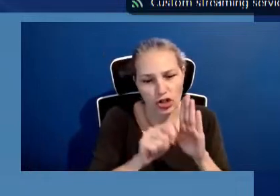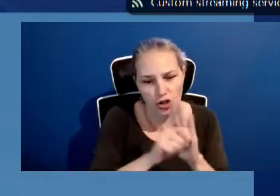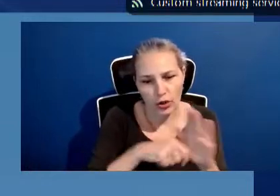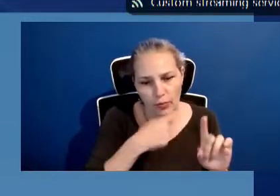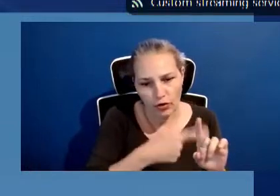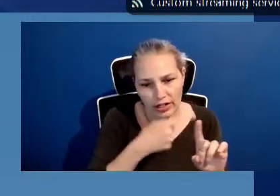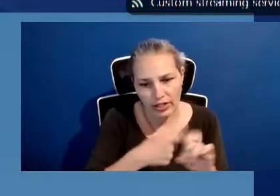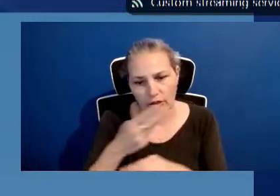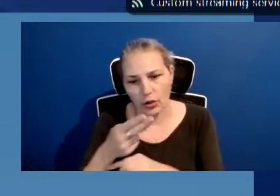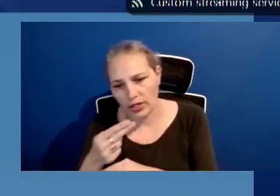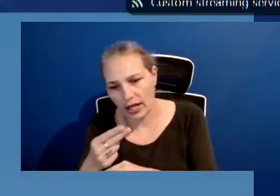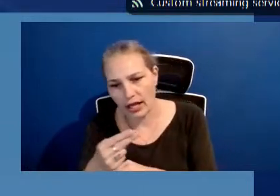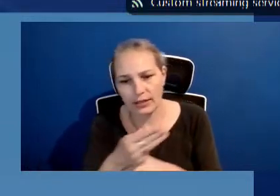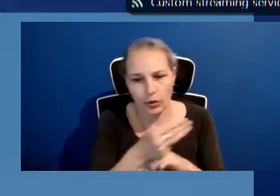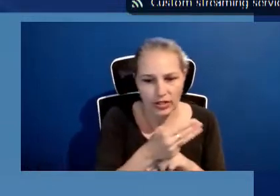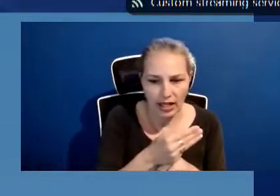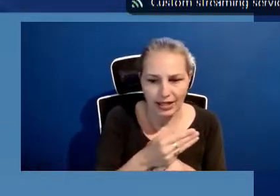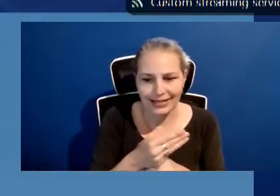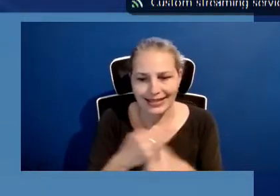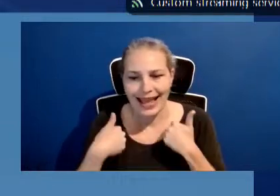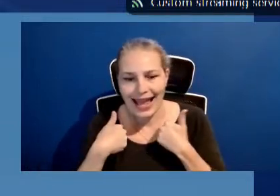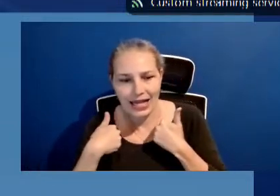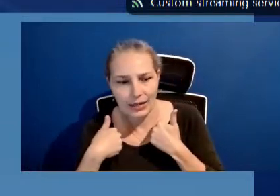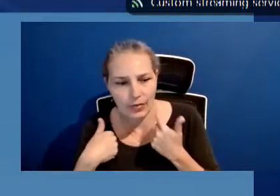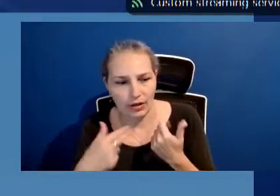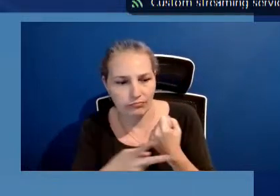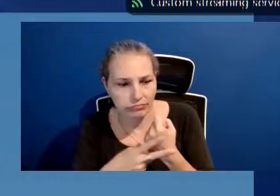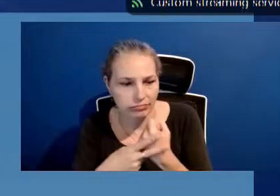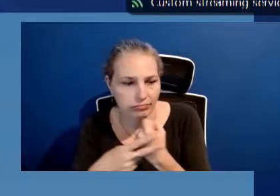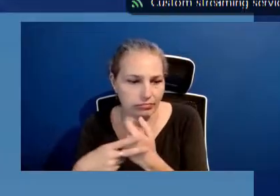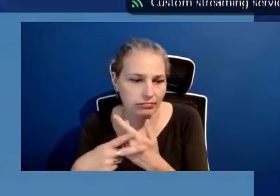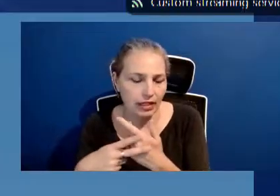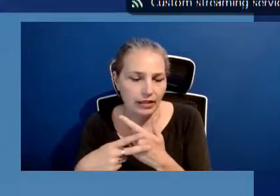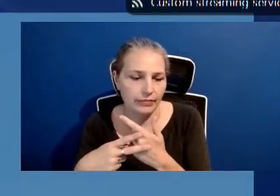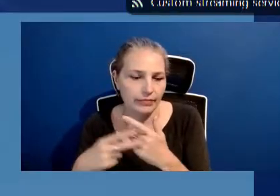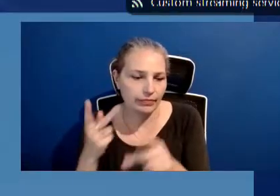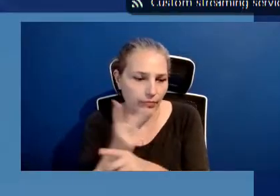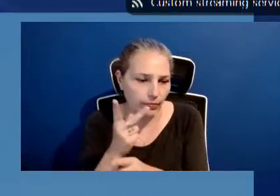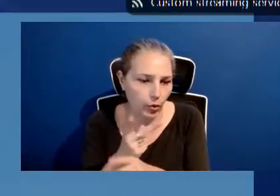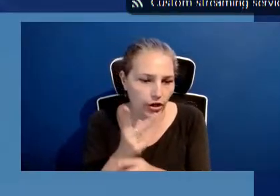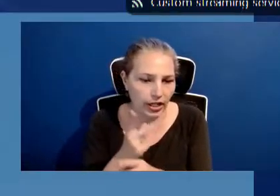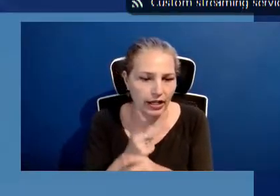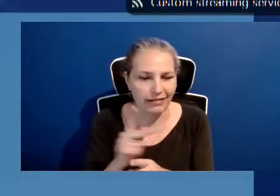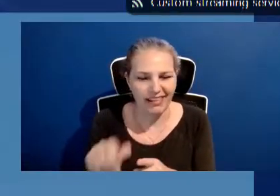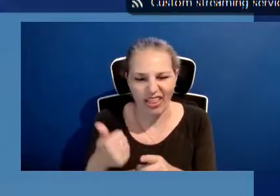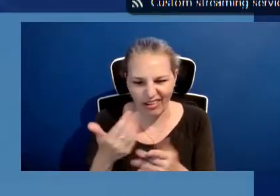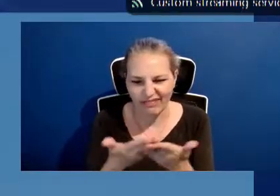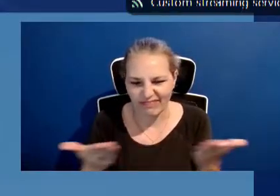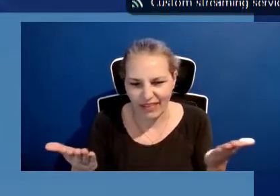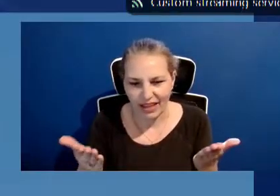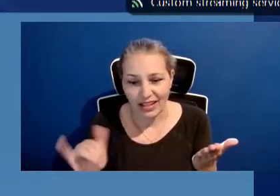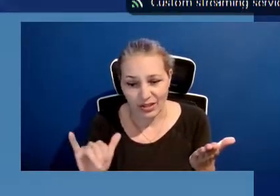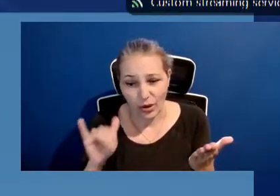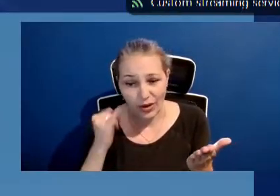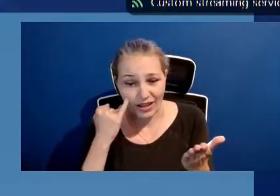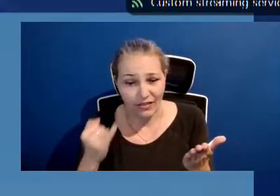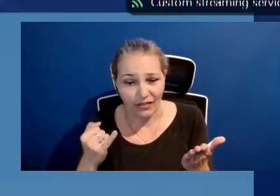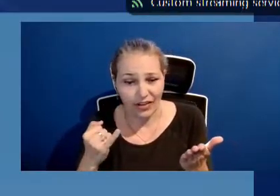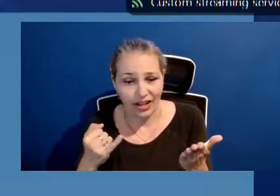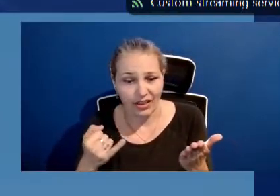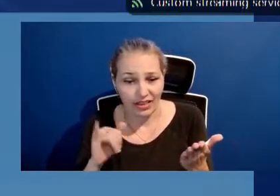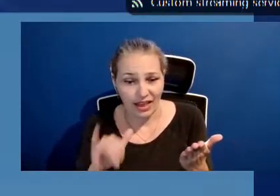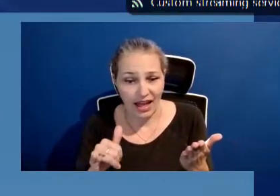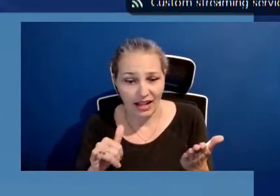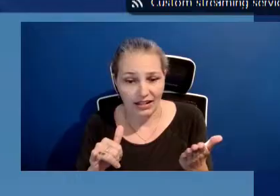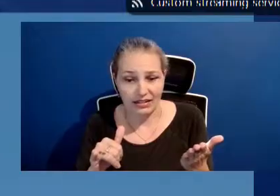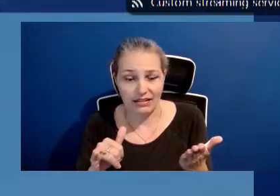can result in fines of up to $50,000 or 1 year in jail or both. Now, last month, the Board of